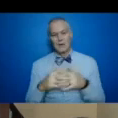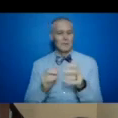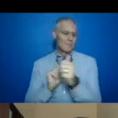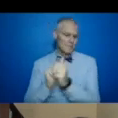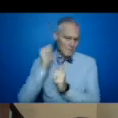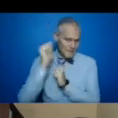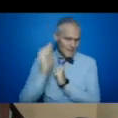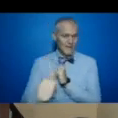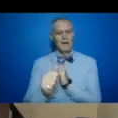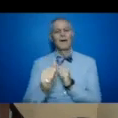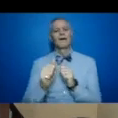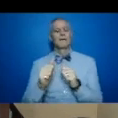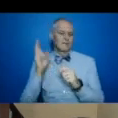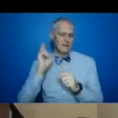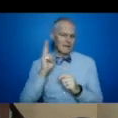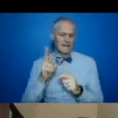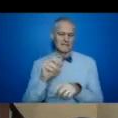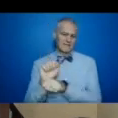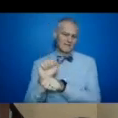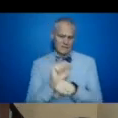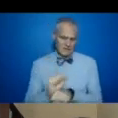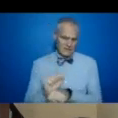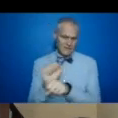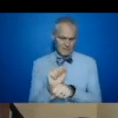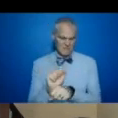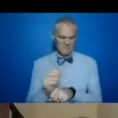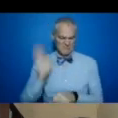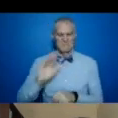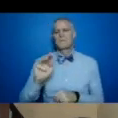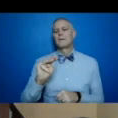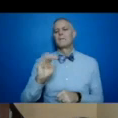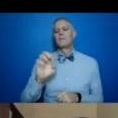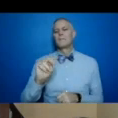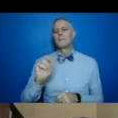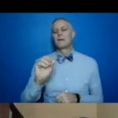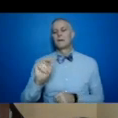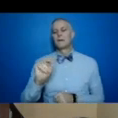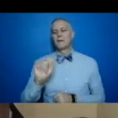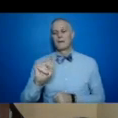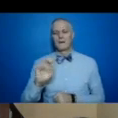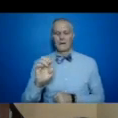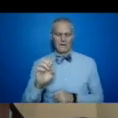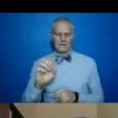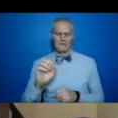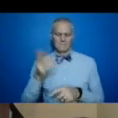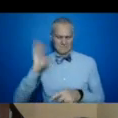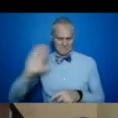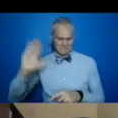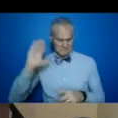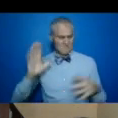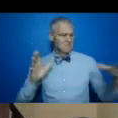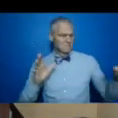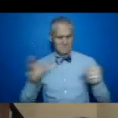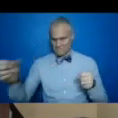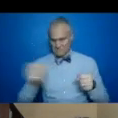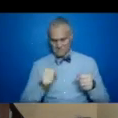Mennonite University when I was part of the faculty there. And the process was bringing together formerly